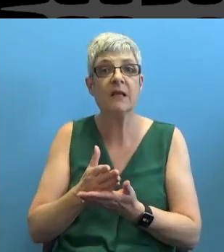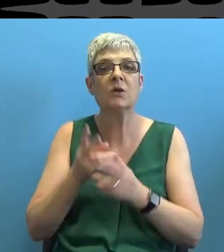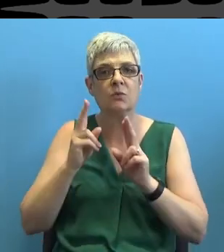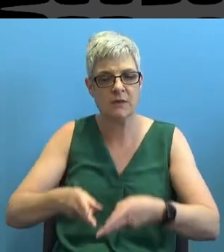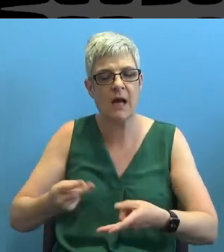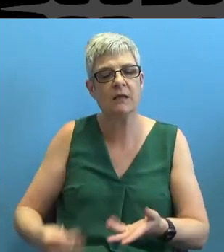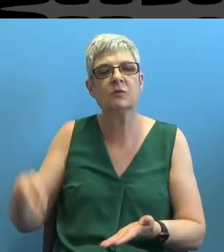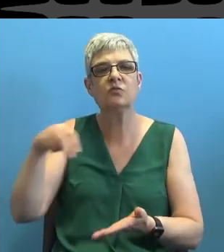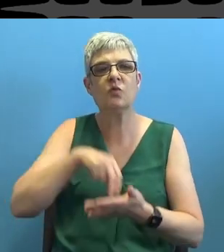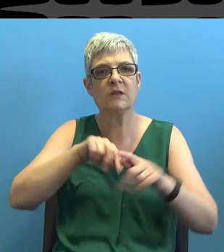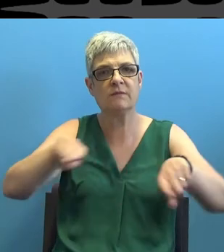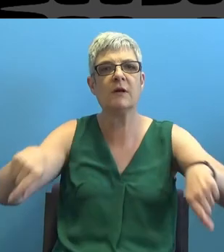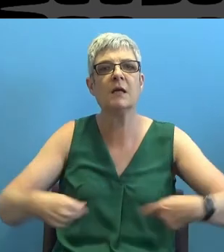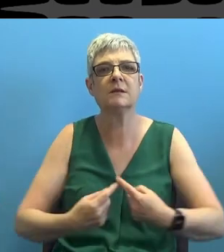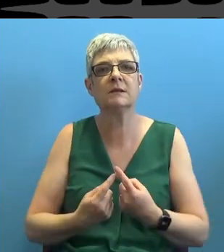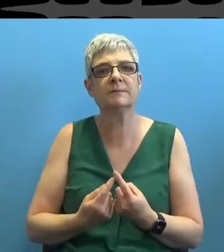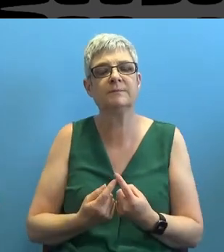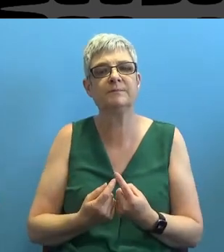us.